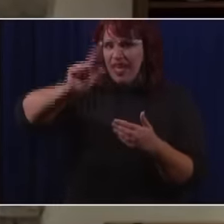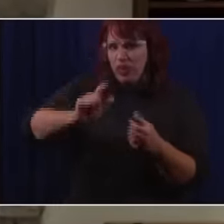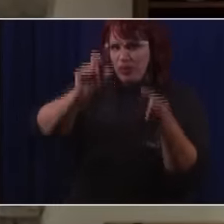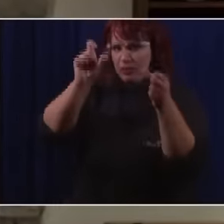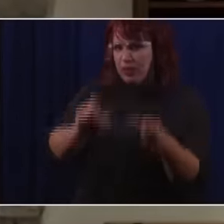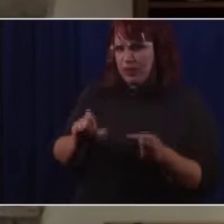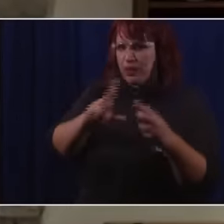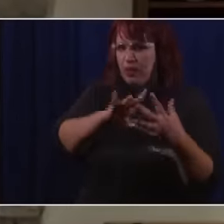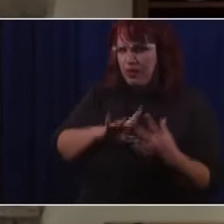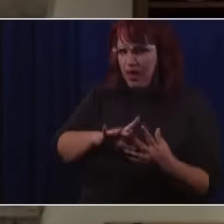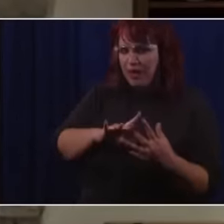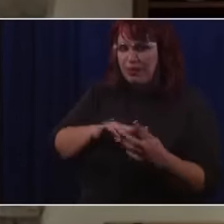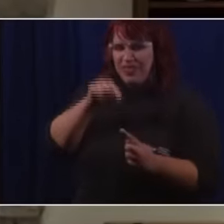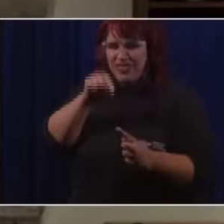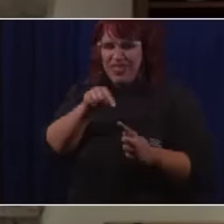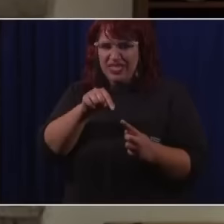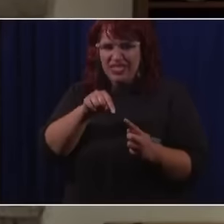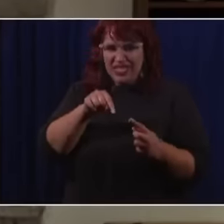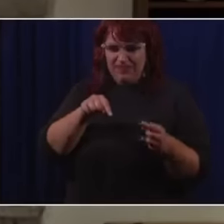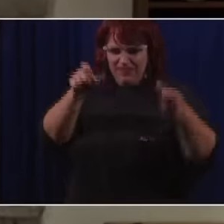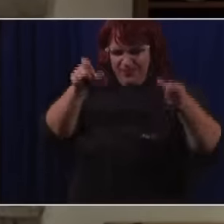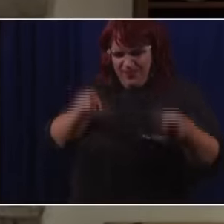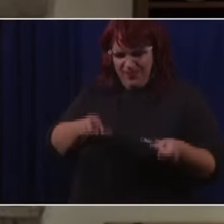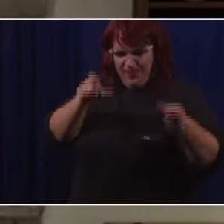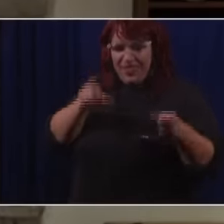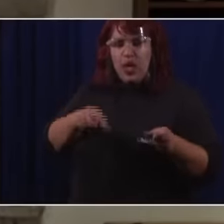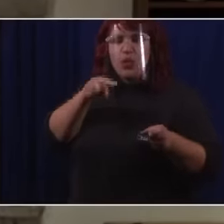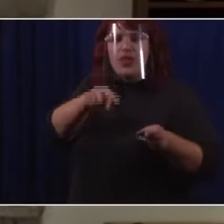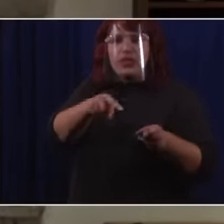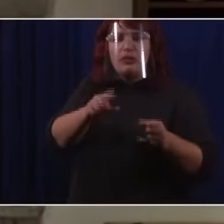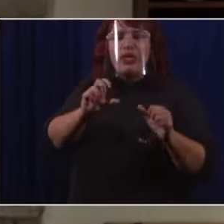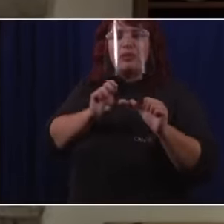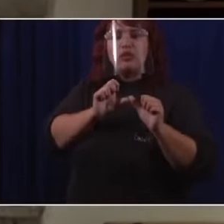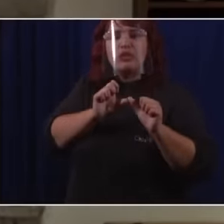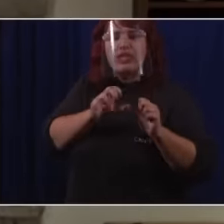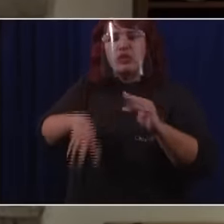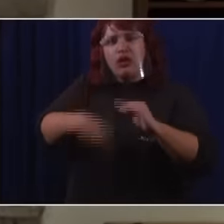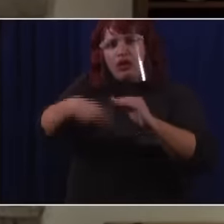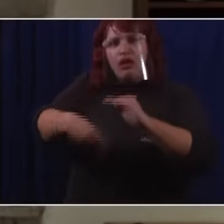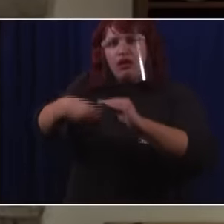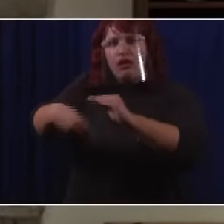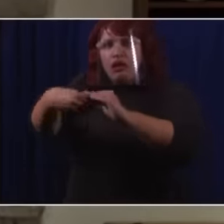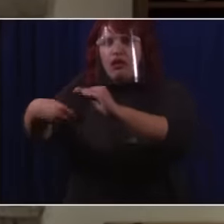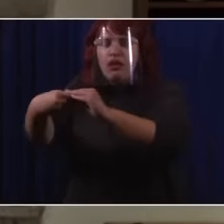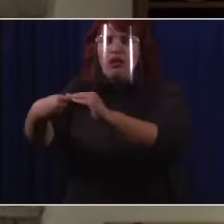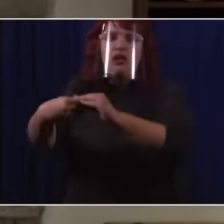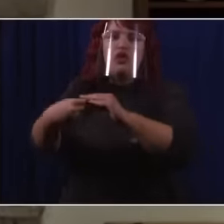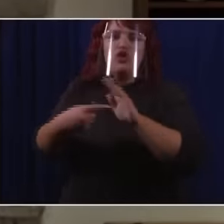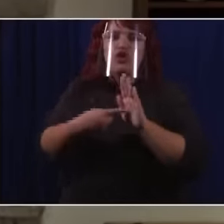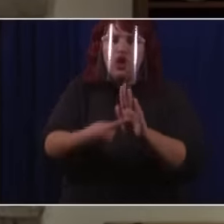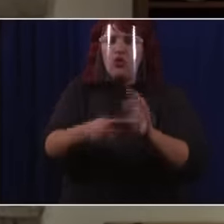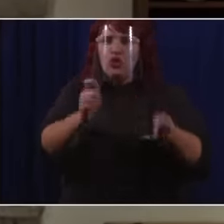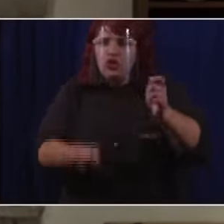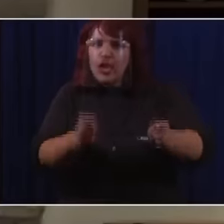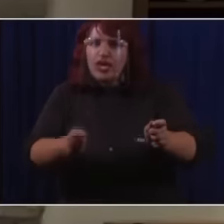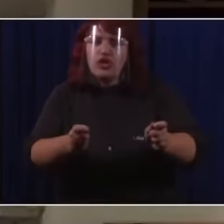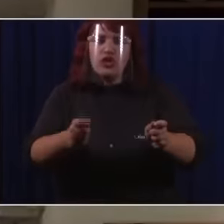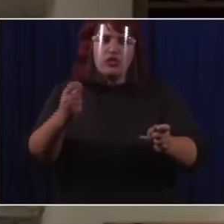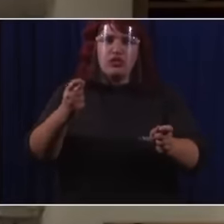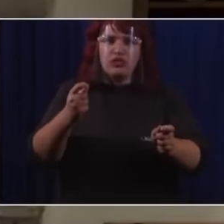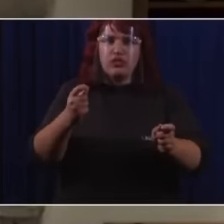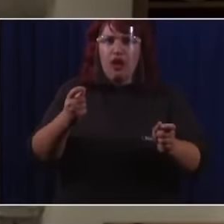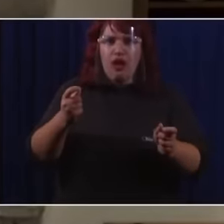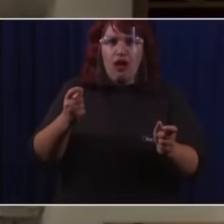sort of a living document of sorts? And can you speak a little bit more to the complexities of this distribution model? Yeah,